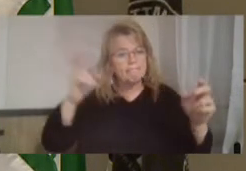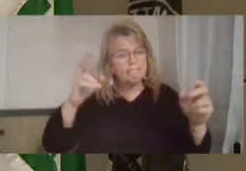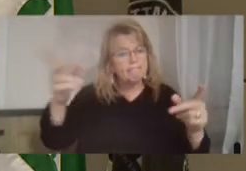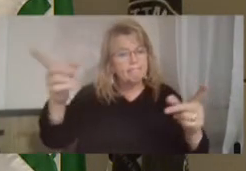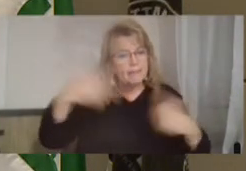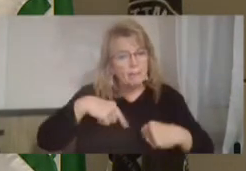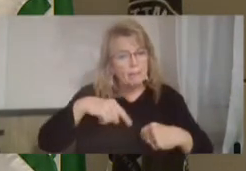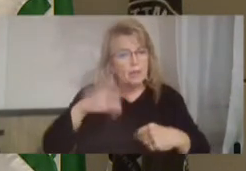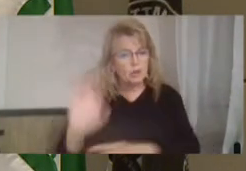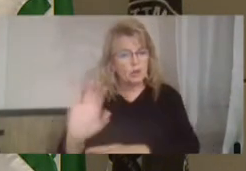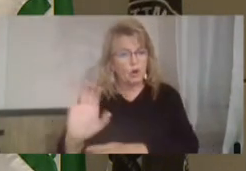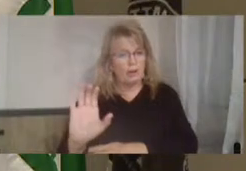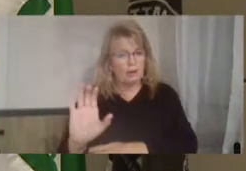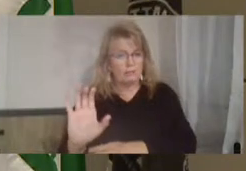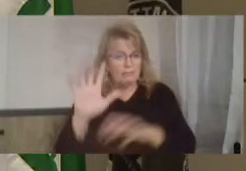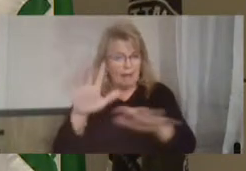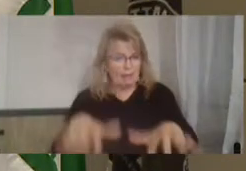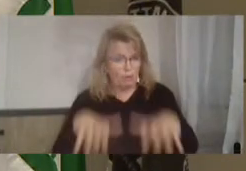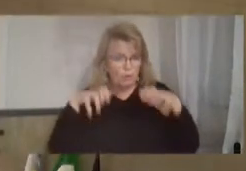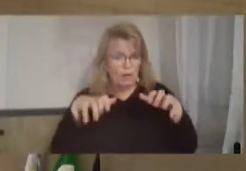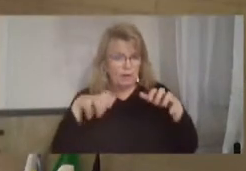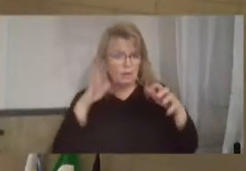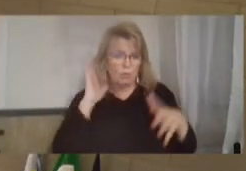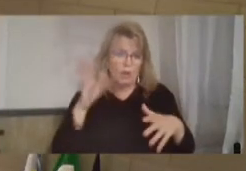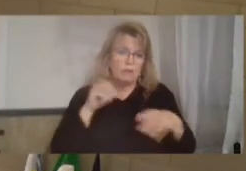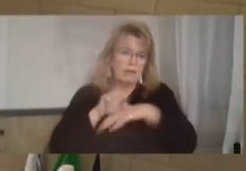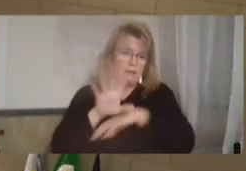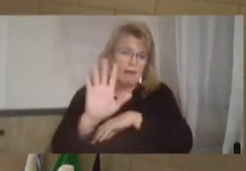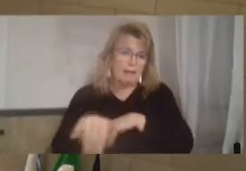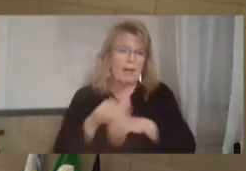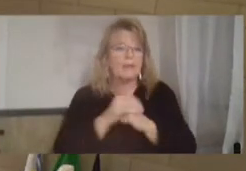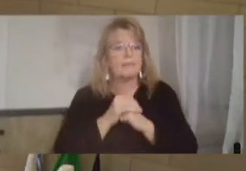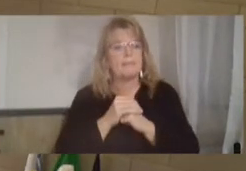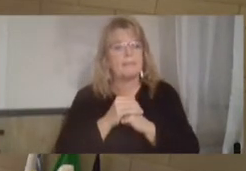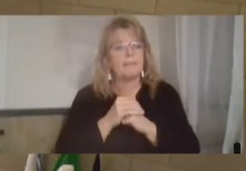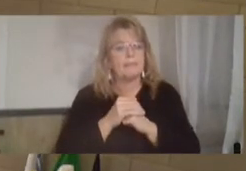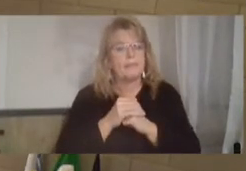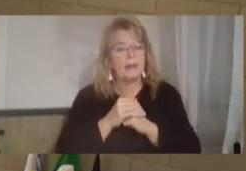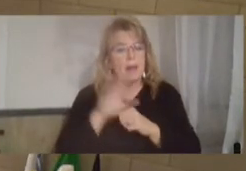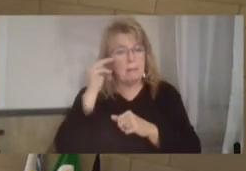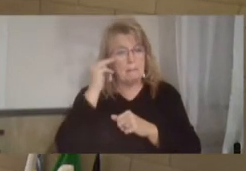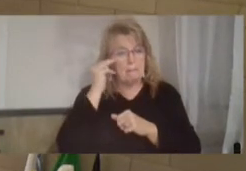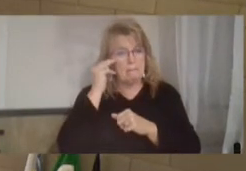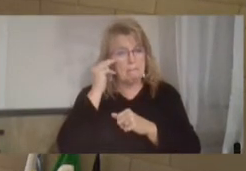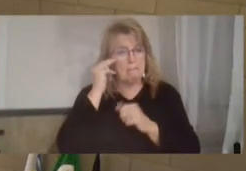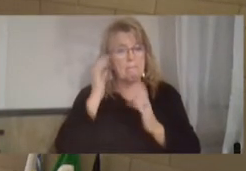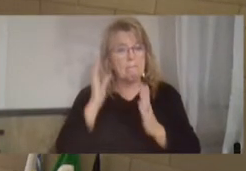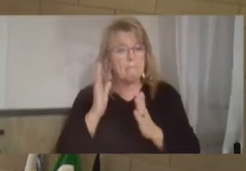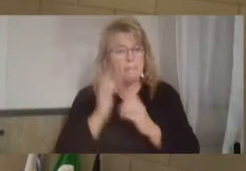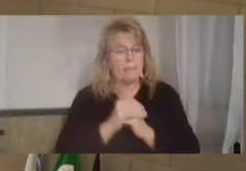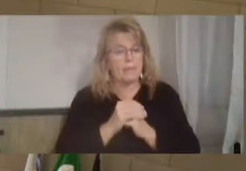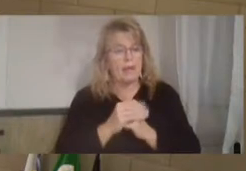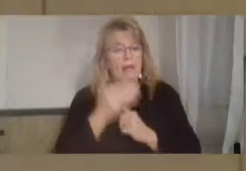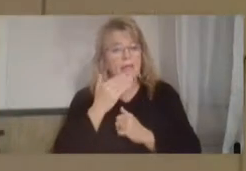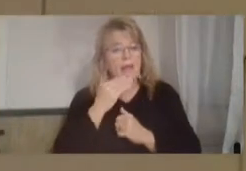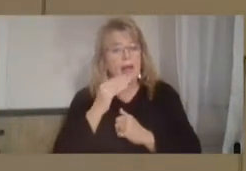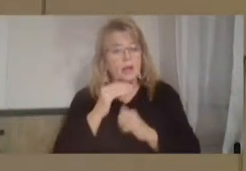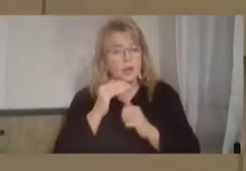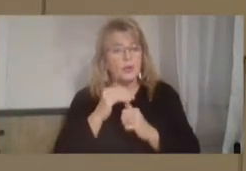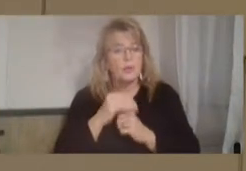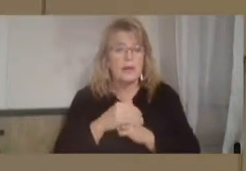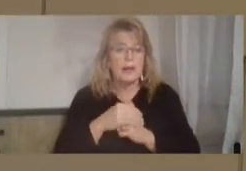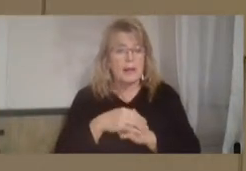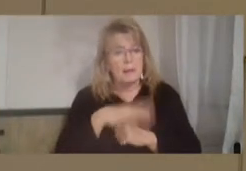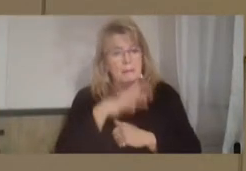not. Thank you. All right, thank you, Mayor Pro Tem. Thank you, Madam Mayor. Mr. Graham hit on a lot of great points. I would